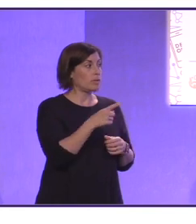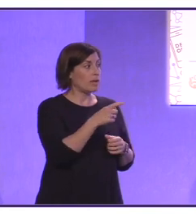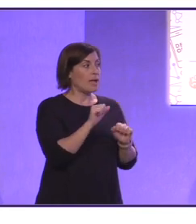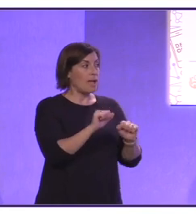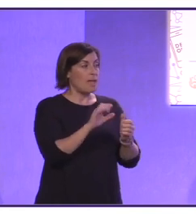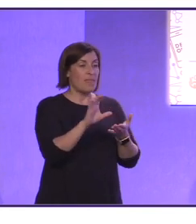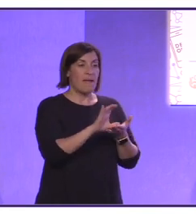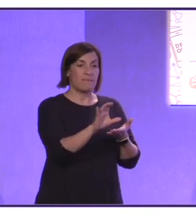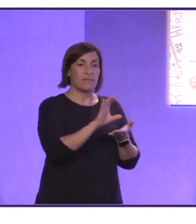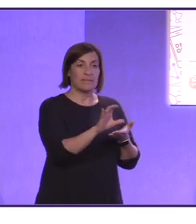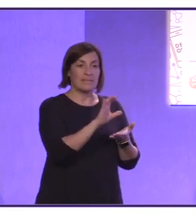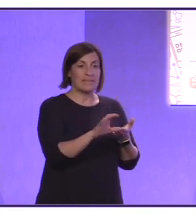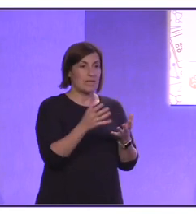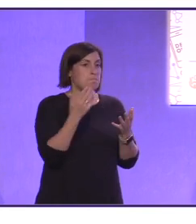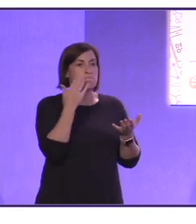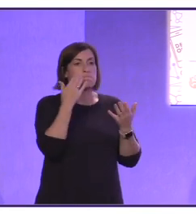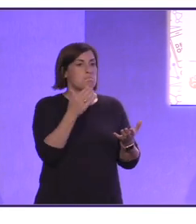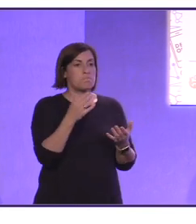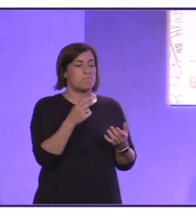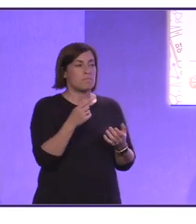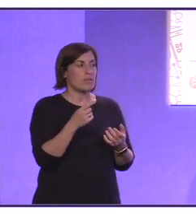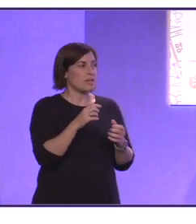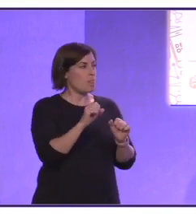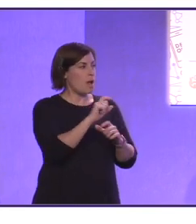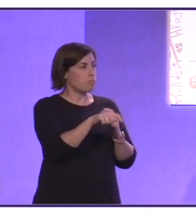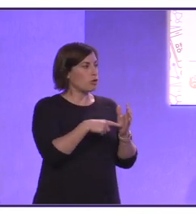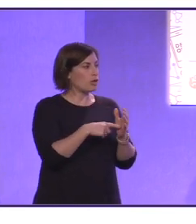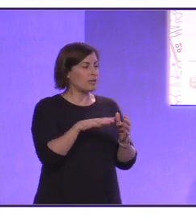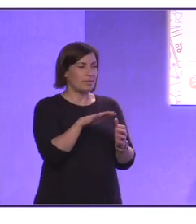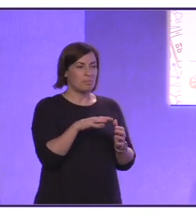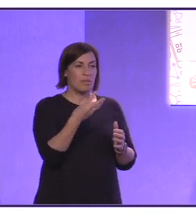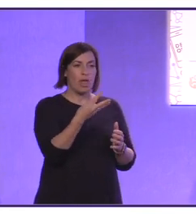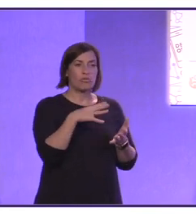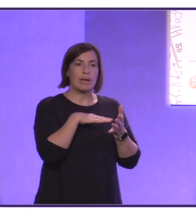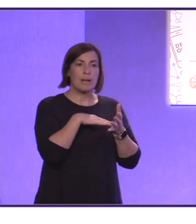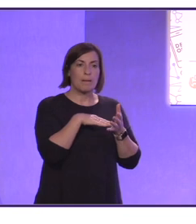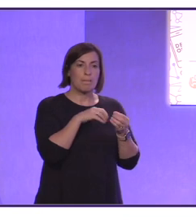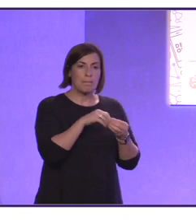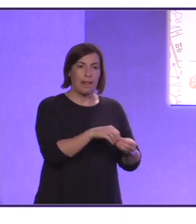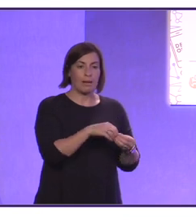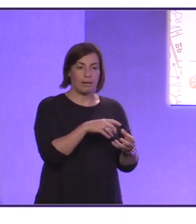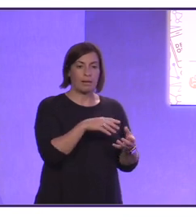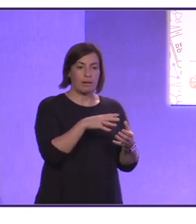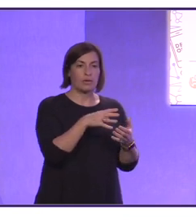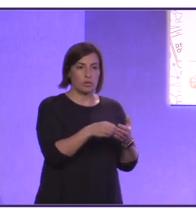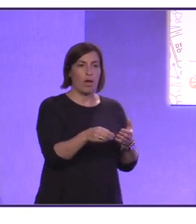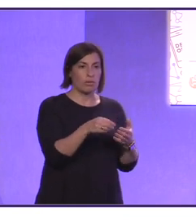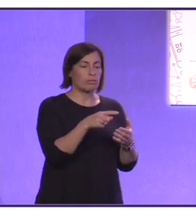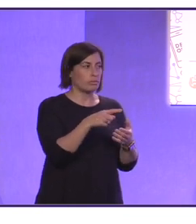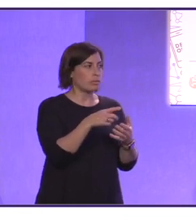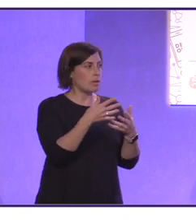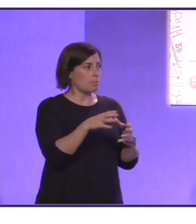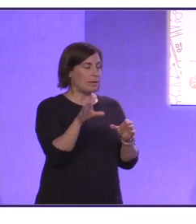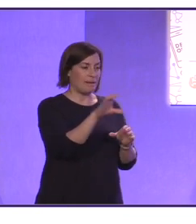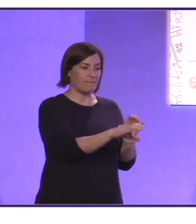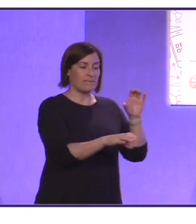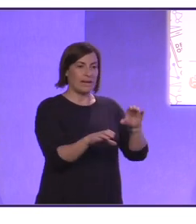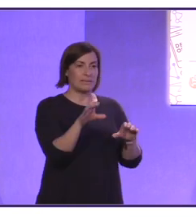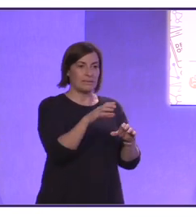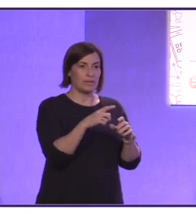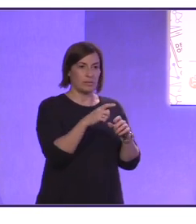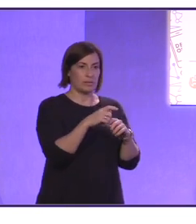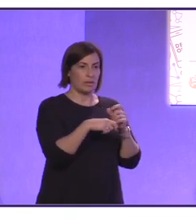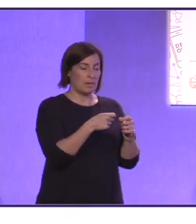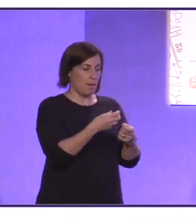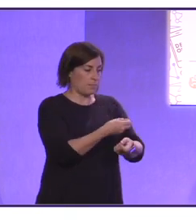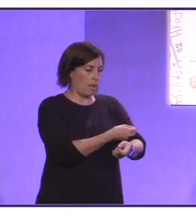funding, I can't recall the figure off the top of my head, but I think something like $3 billion. And a huge amount of investment went into the miniaturization of